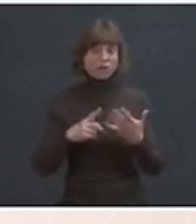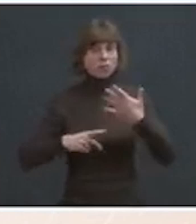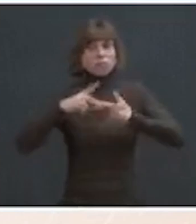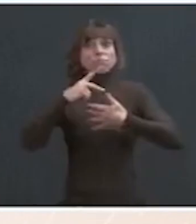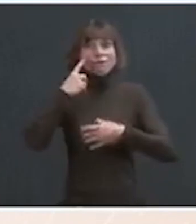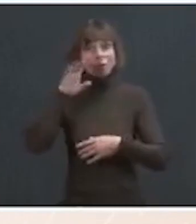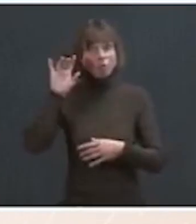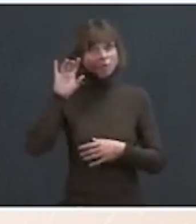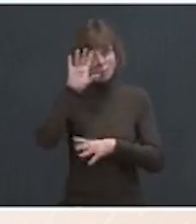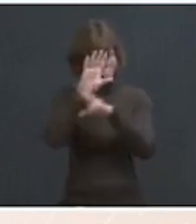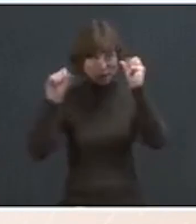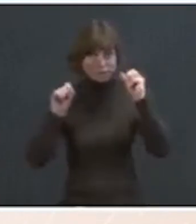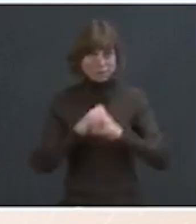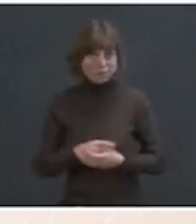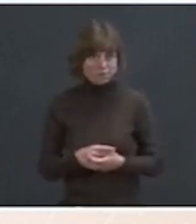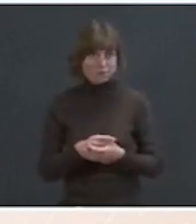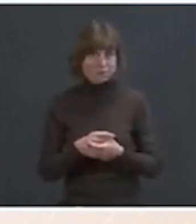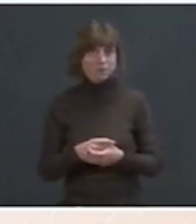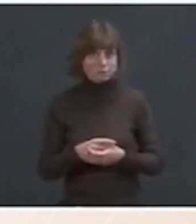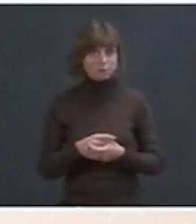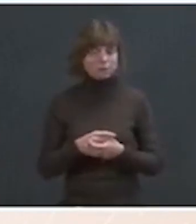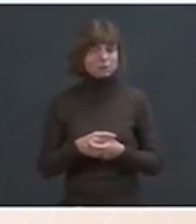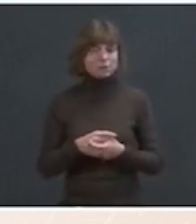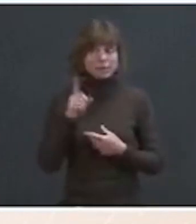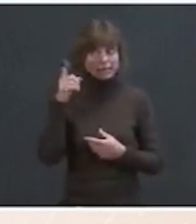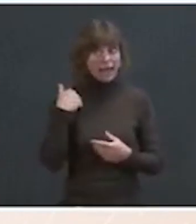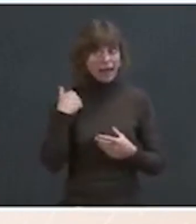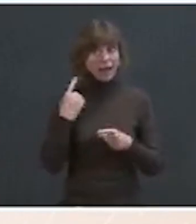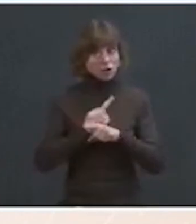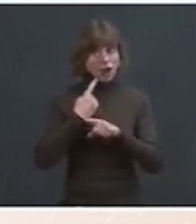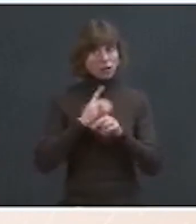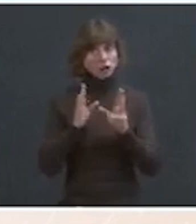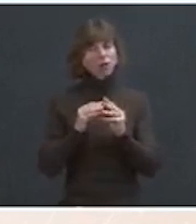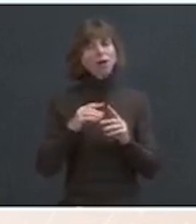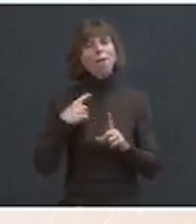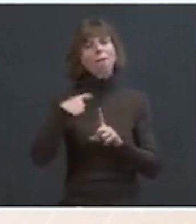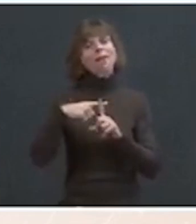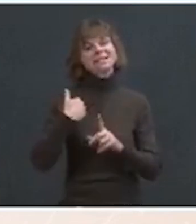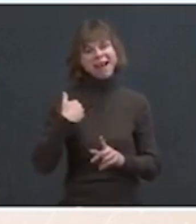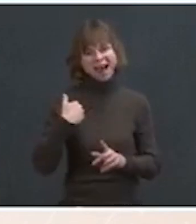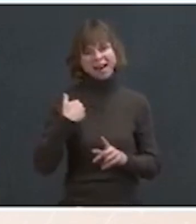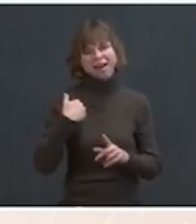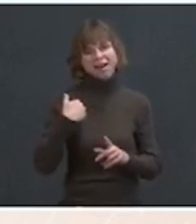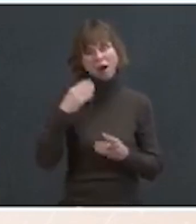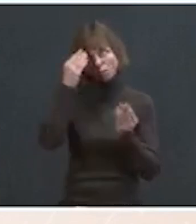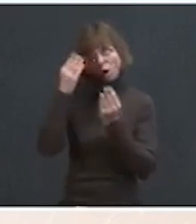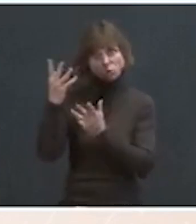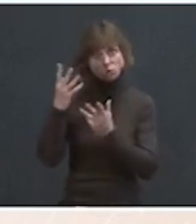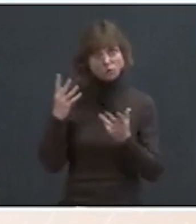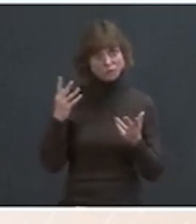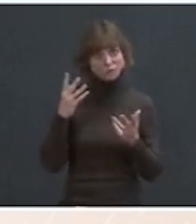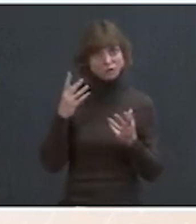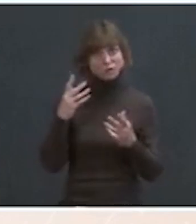I noted yesterday, he had what is a regular meeting, but he had a briefing yesterday on the trip to the border. And there are a number of,